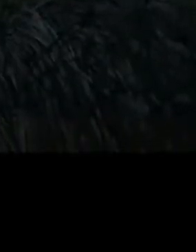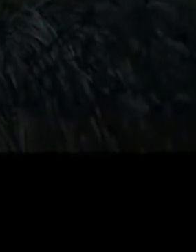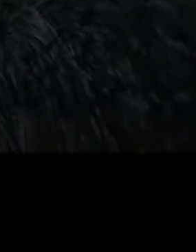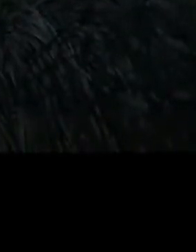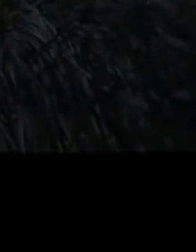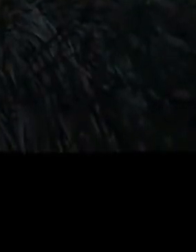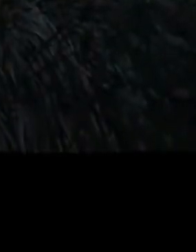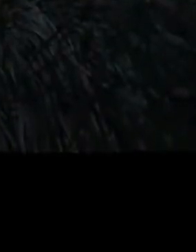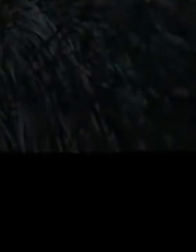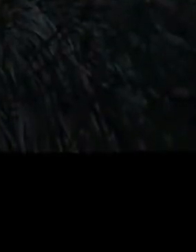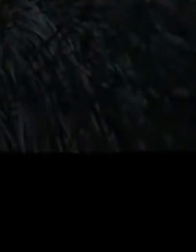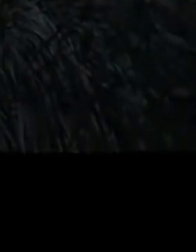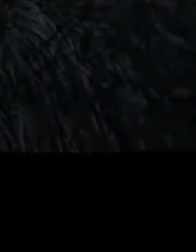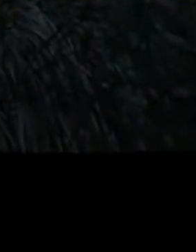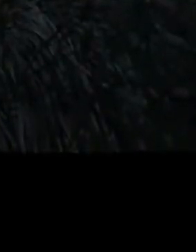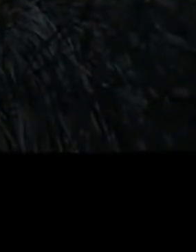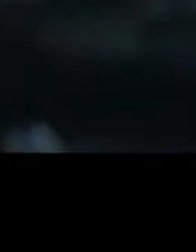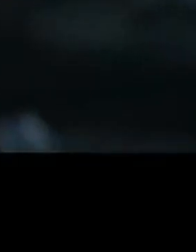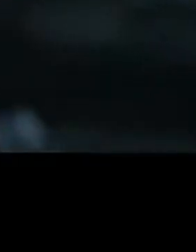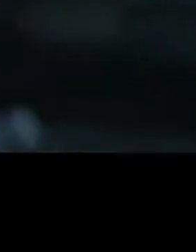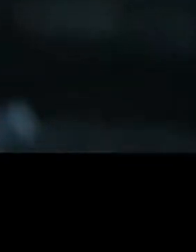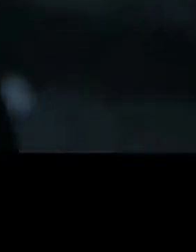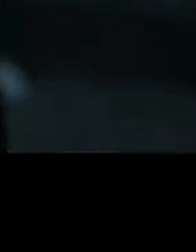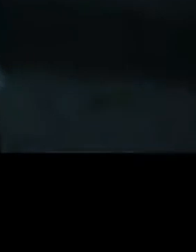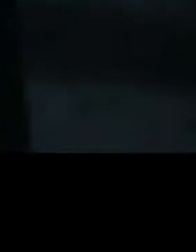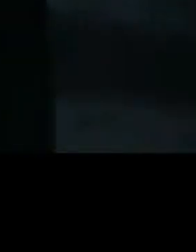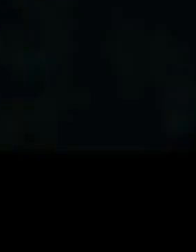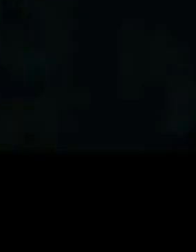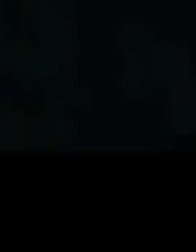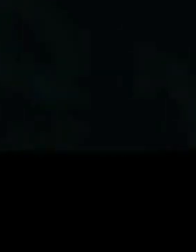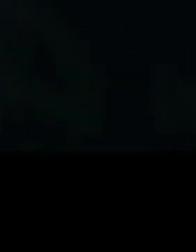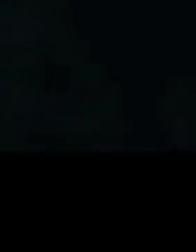We got you. We got you.